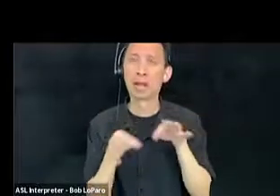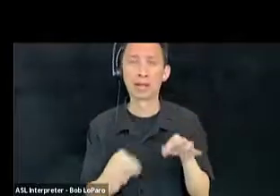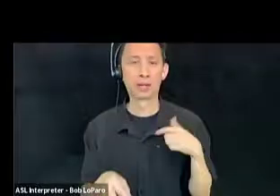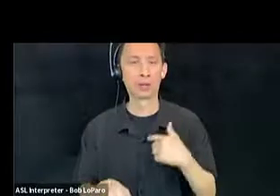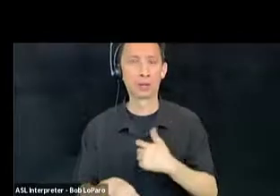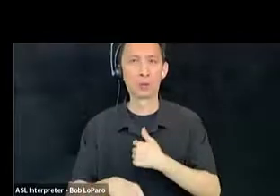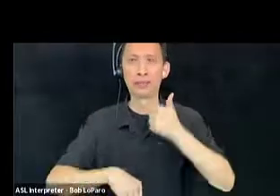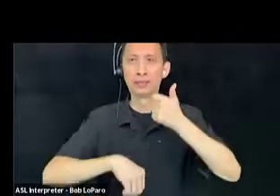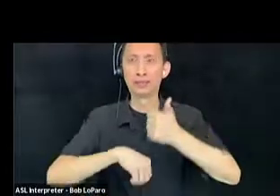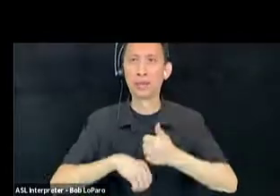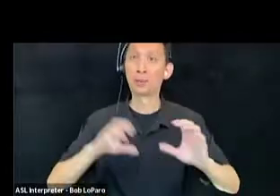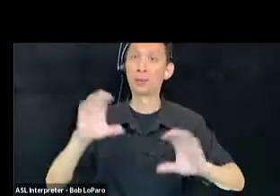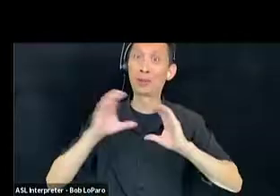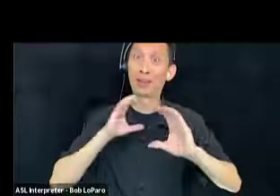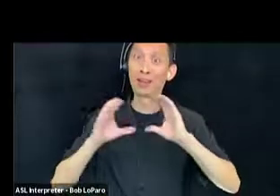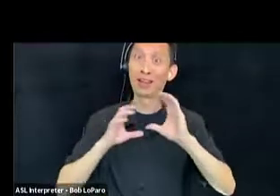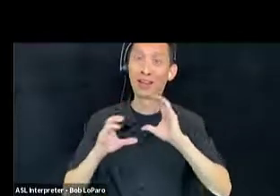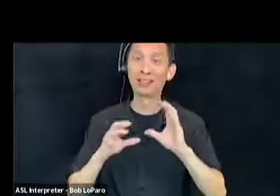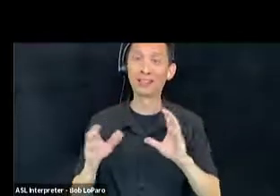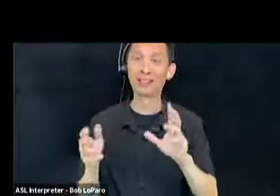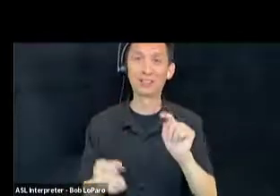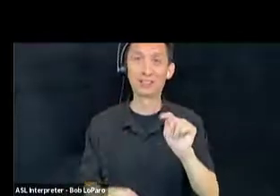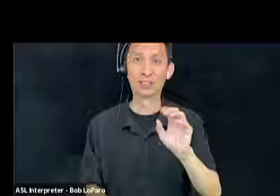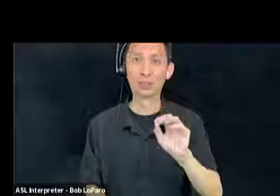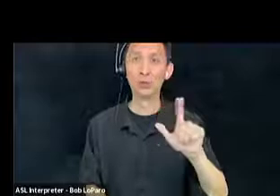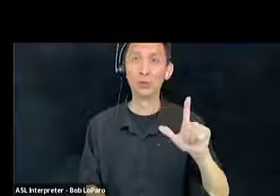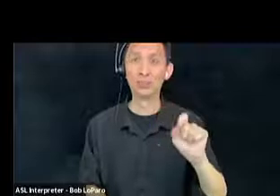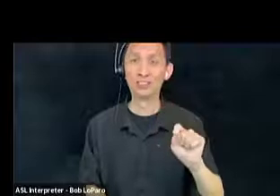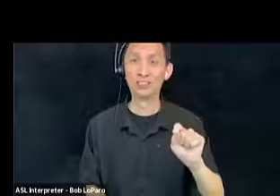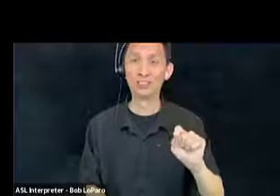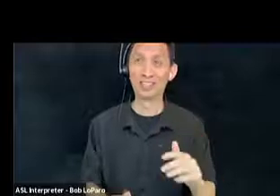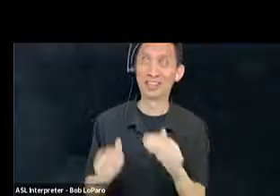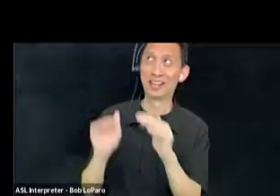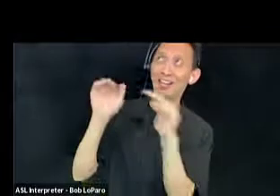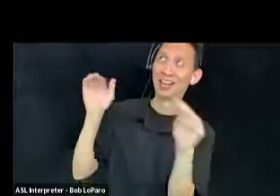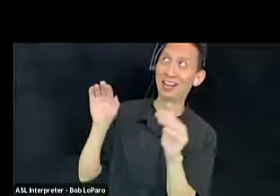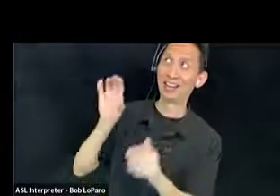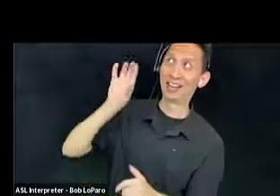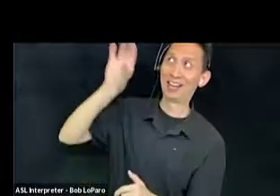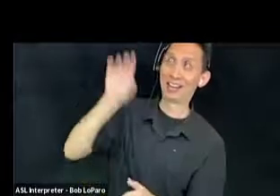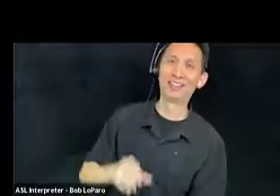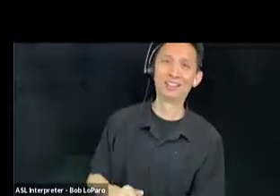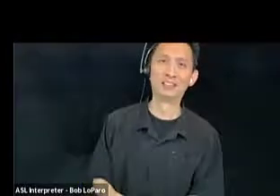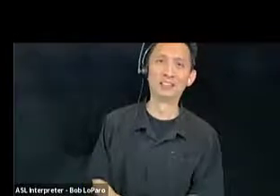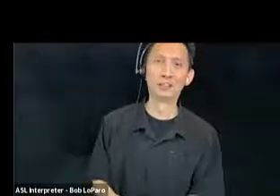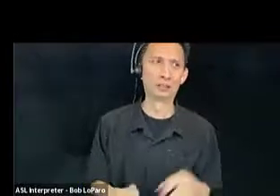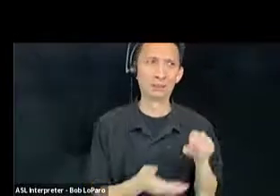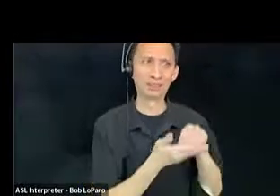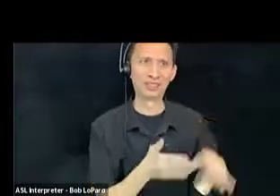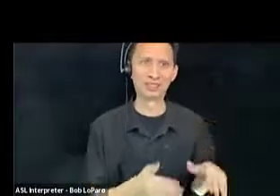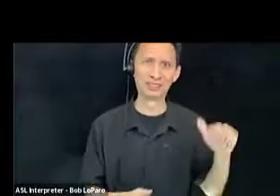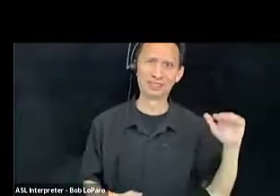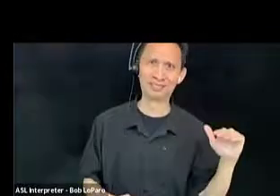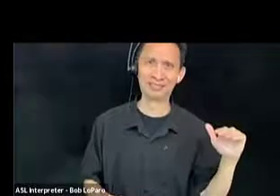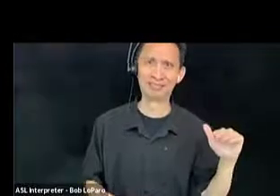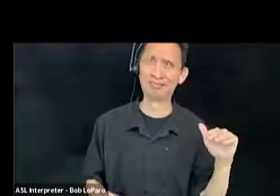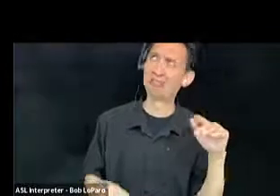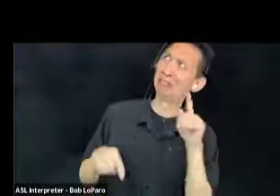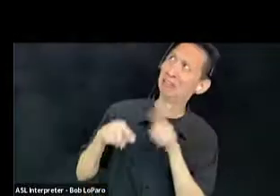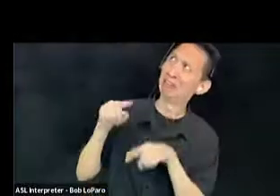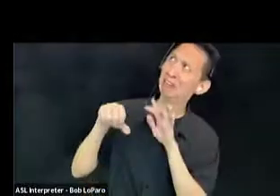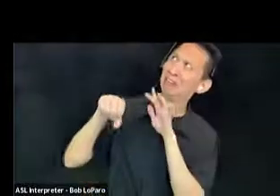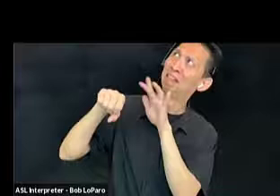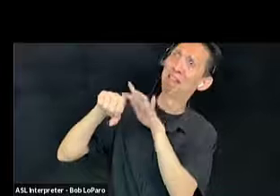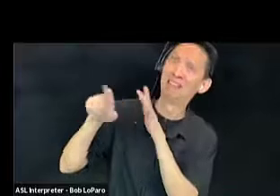are too high for the kid to reach oftentimes, even as a parent, it's easy to do for with a